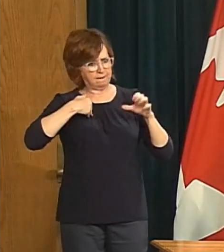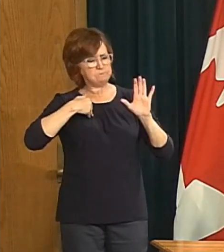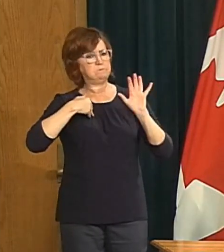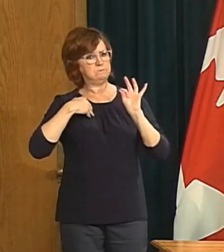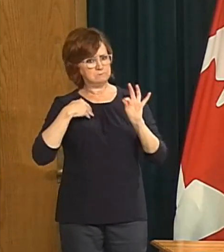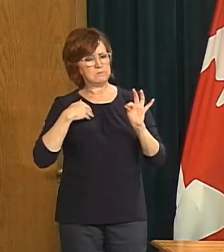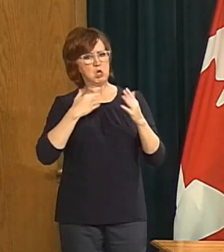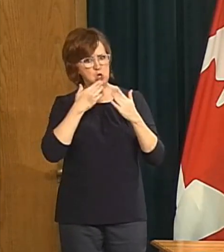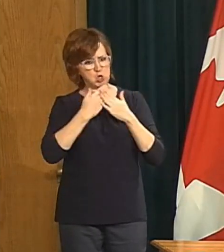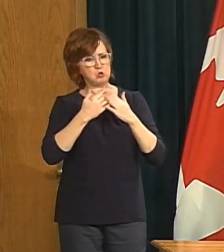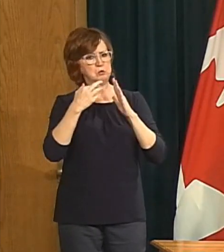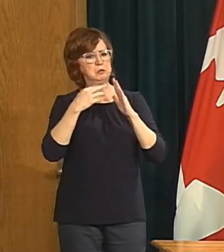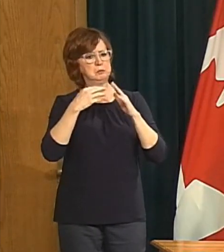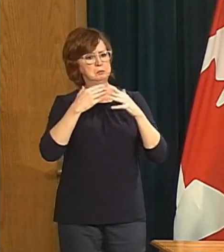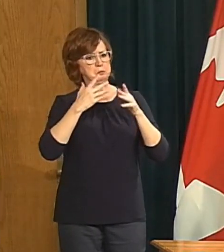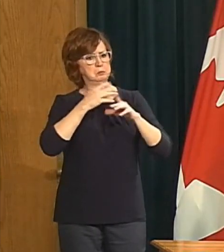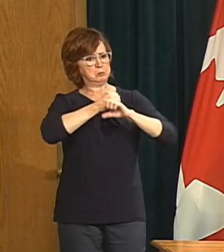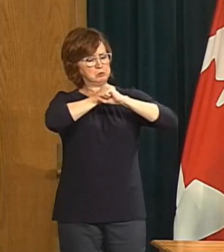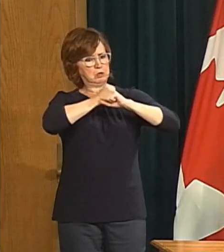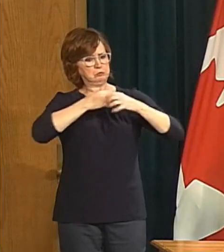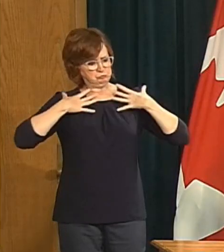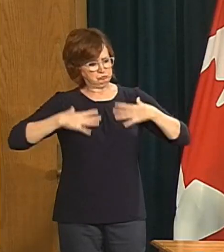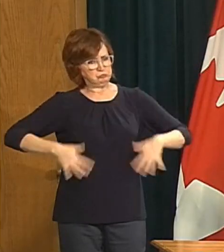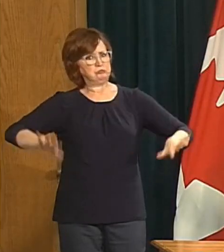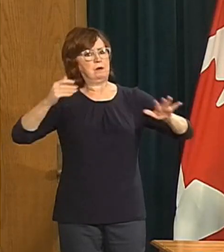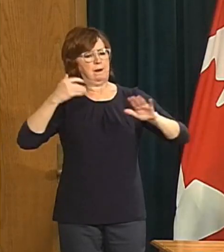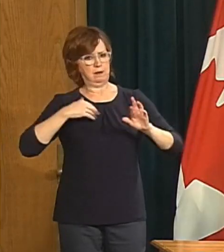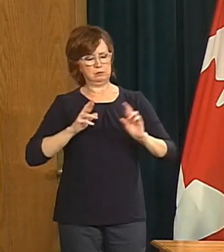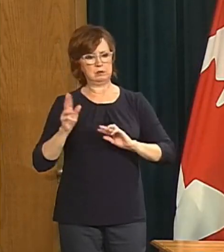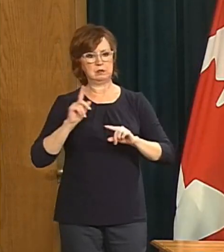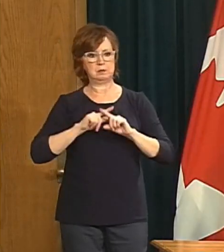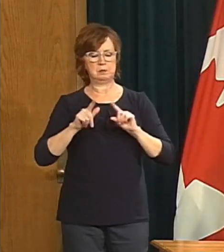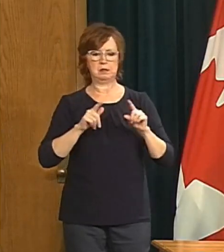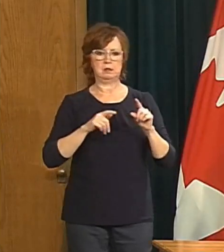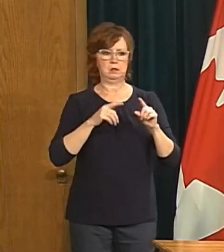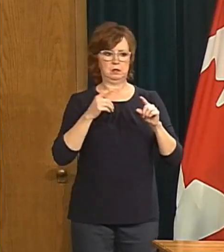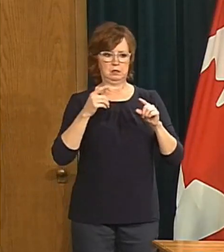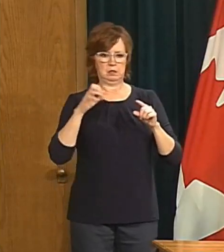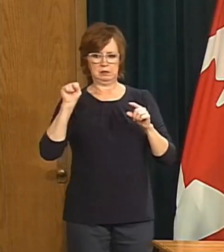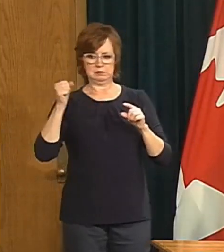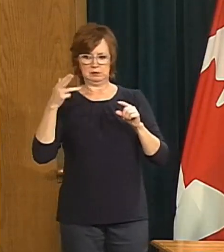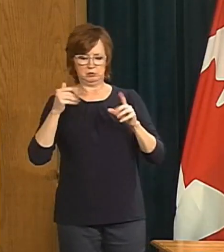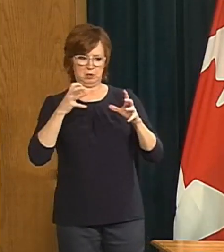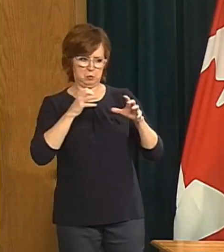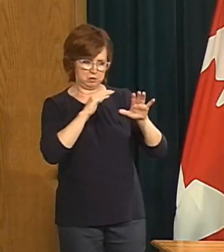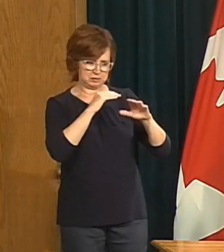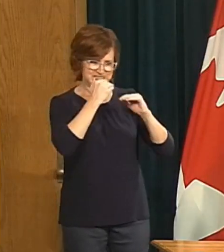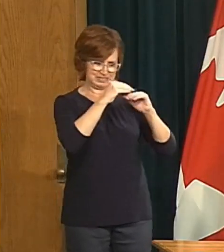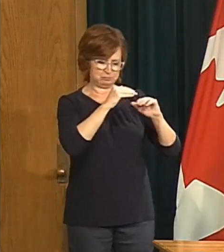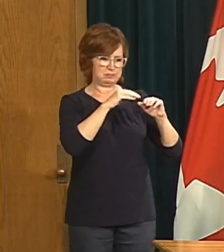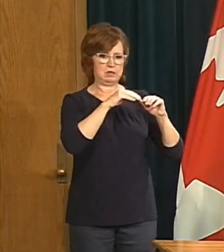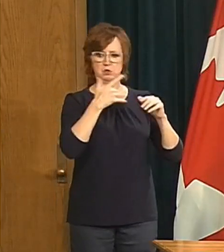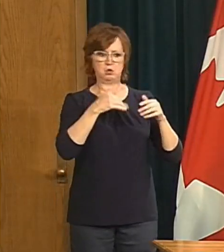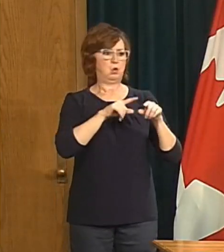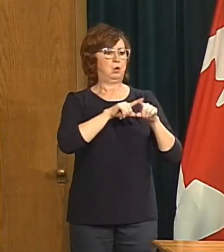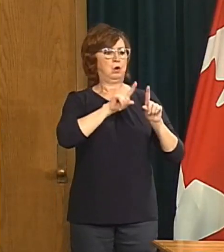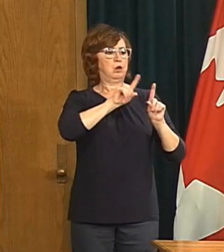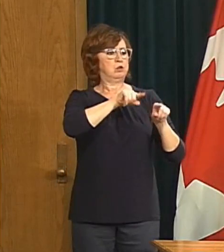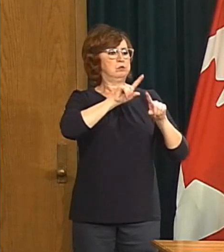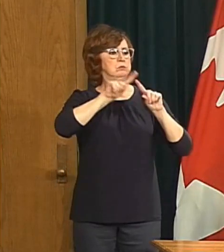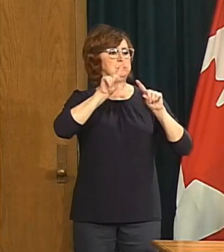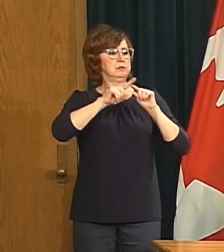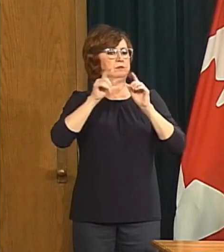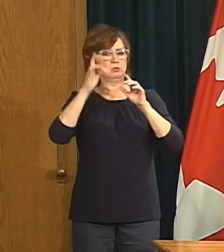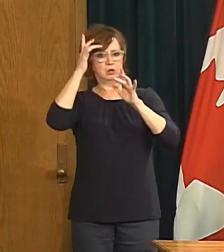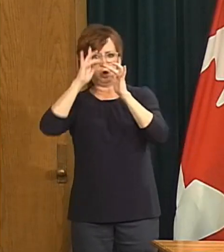as possible within facilities where that's possible. But having said that, obviously, we understand that it's an ongoing risk in